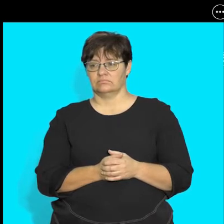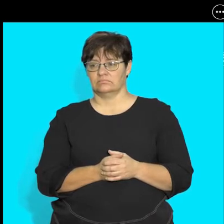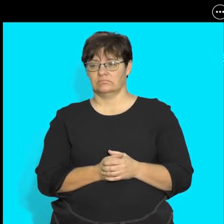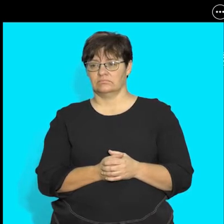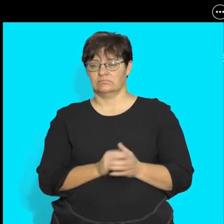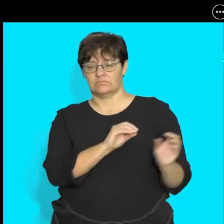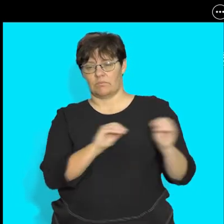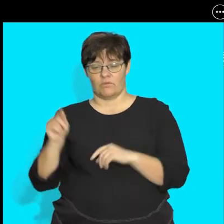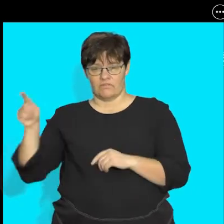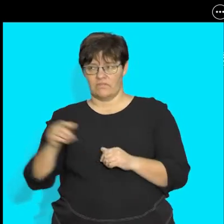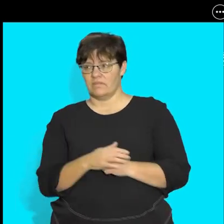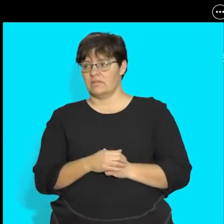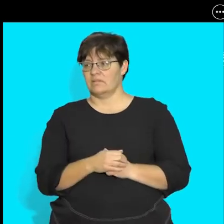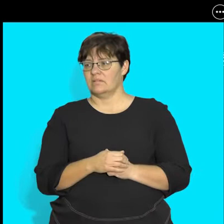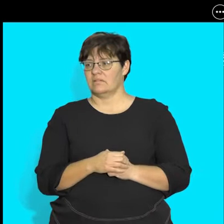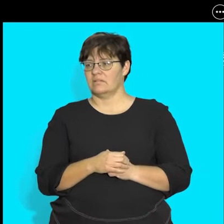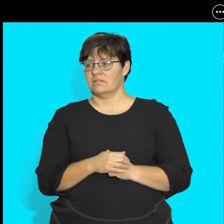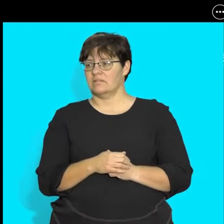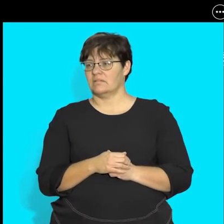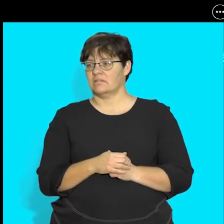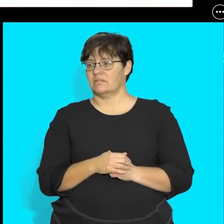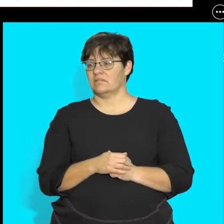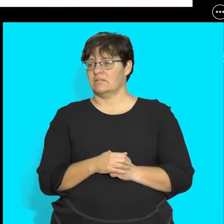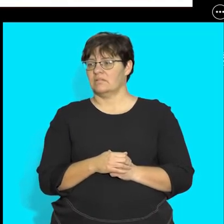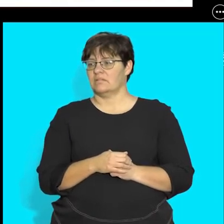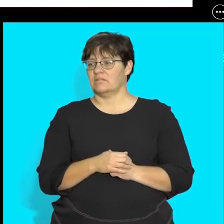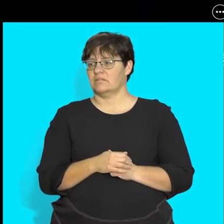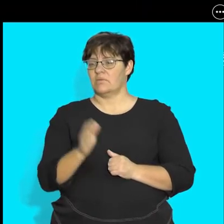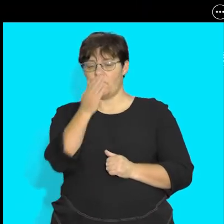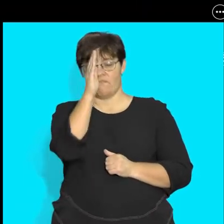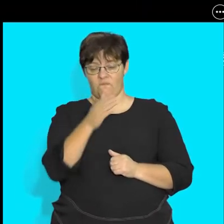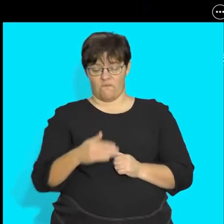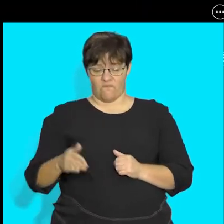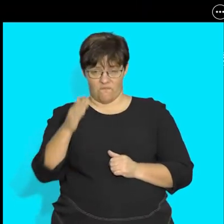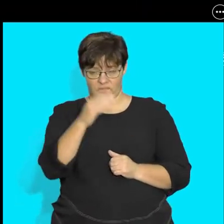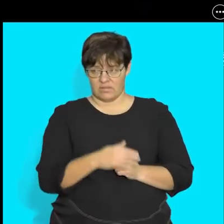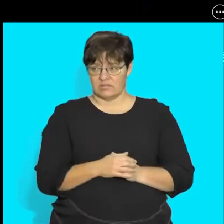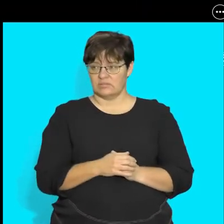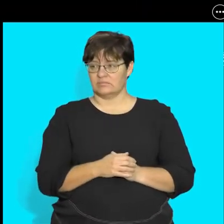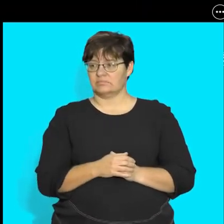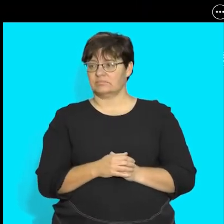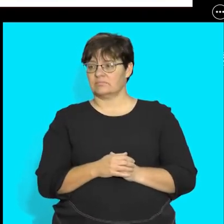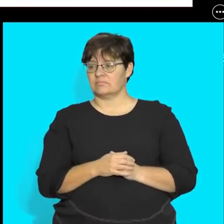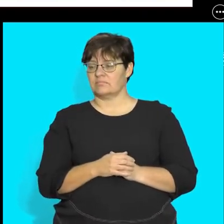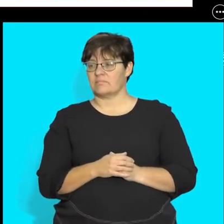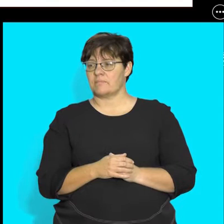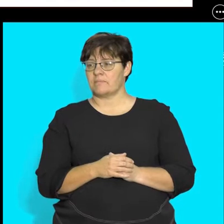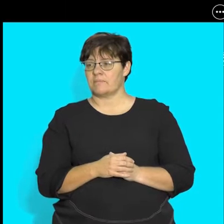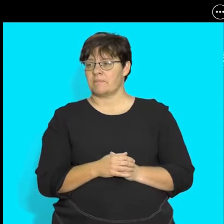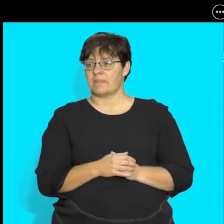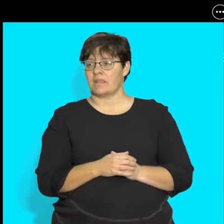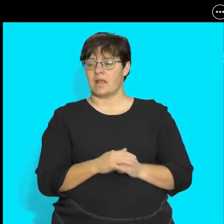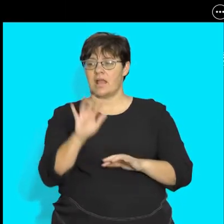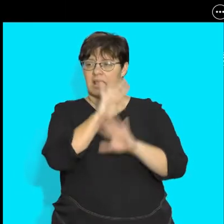It's shifted to the other side. All right, that's perfect. I'm going to pick it up on this side. I'm going to erase that there a little bit just so I have a little bit